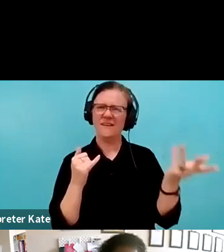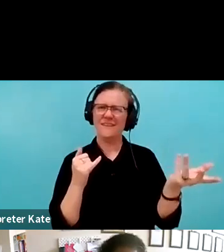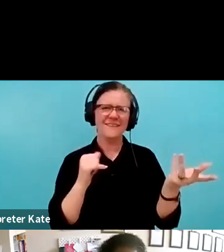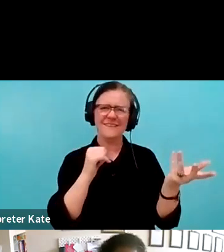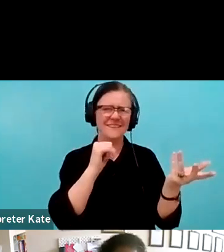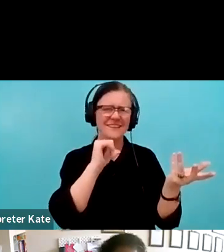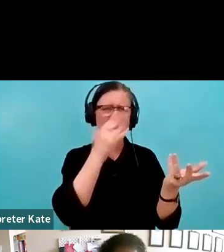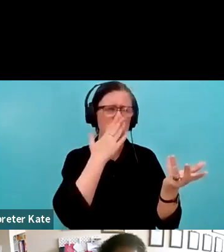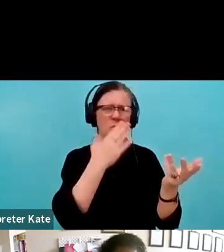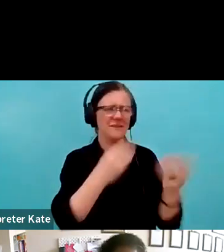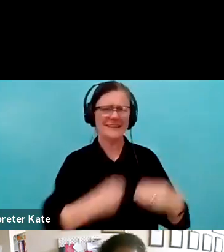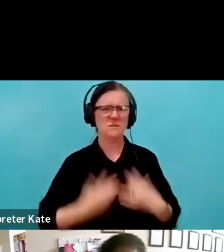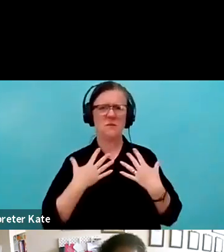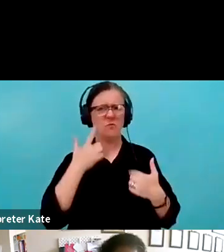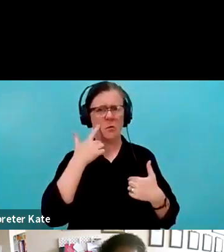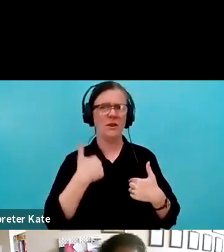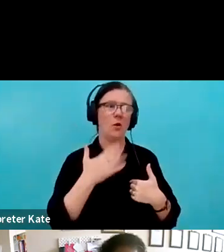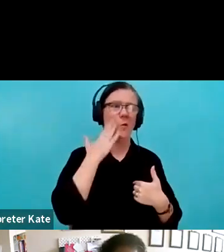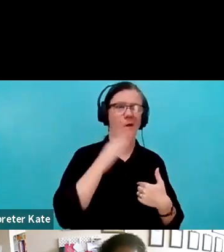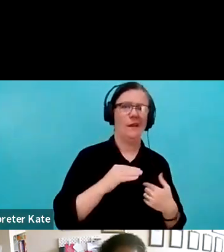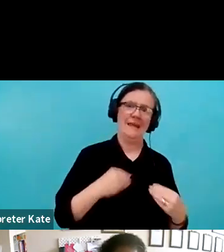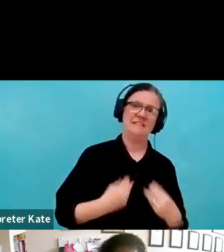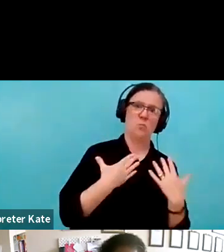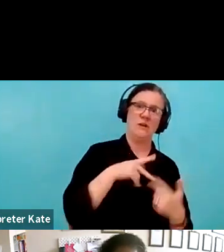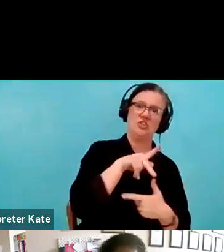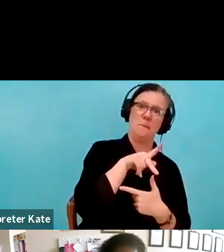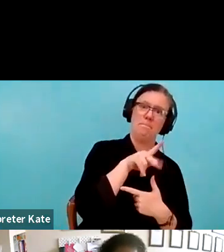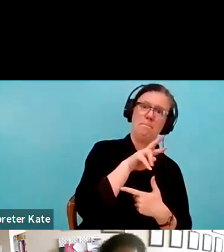know, what is inspiration porn and what is ableism.